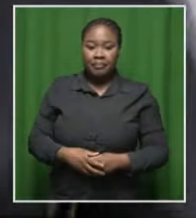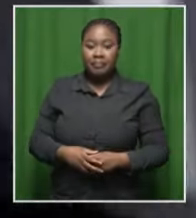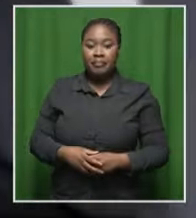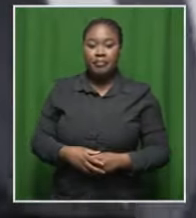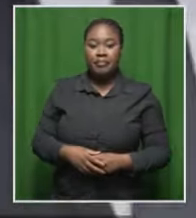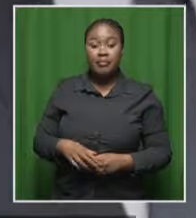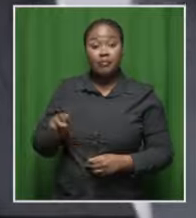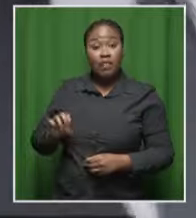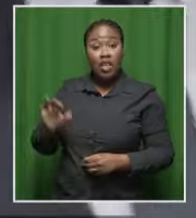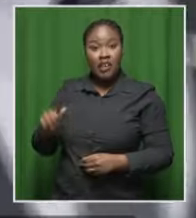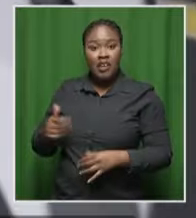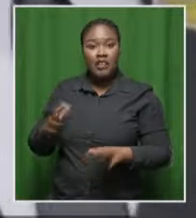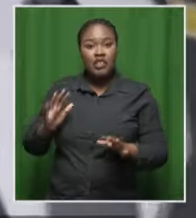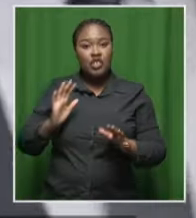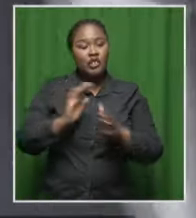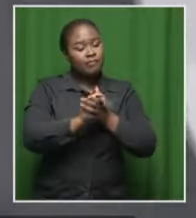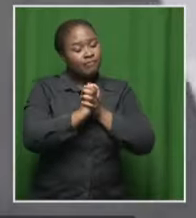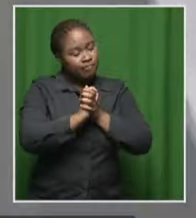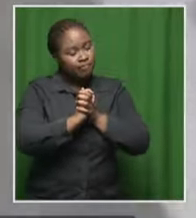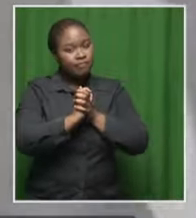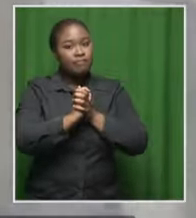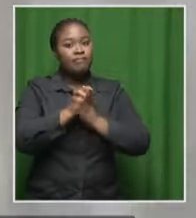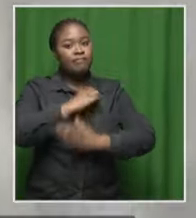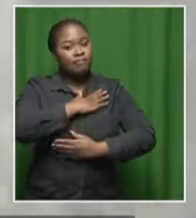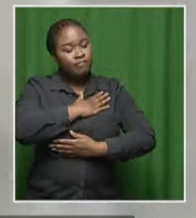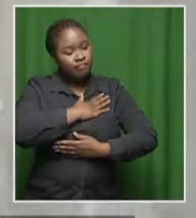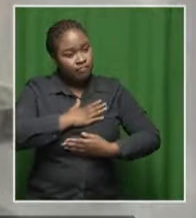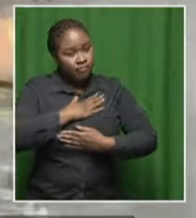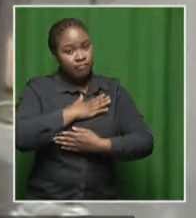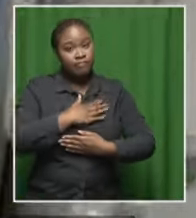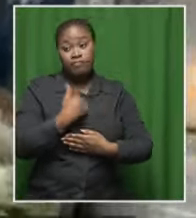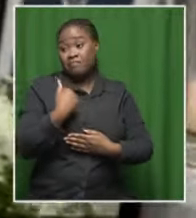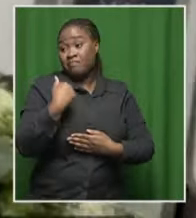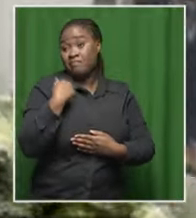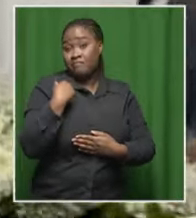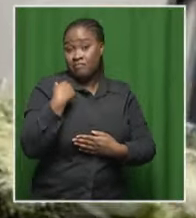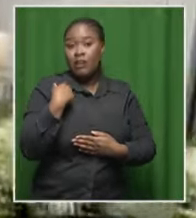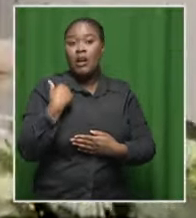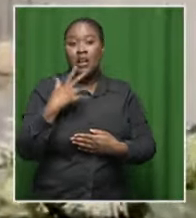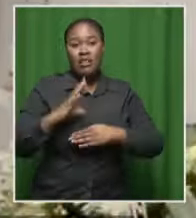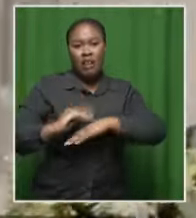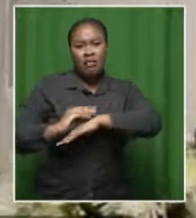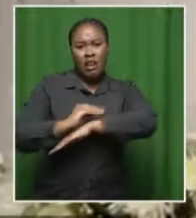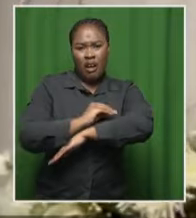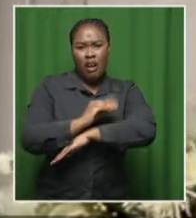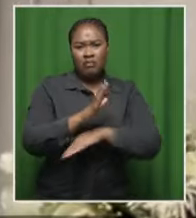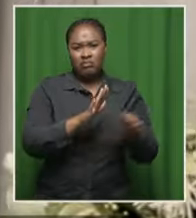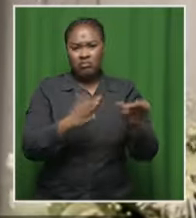its third president, Hage Geingob. He passed away earlier this month after a short battle with cancer.